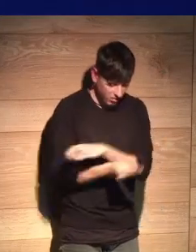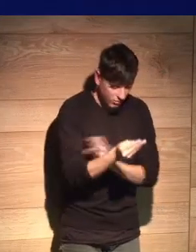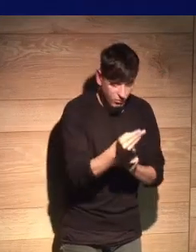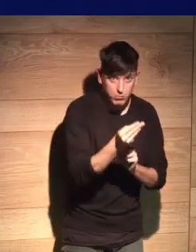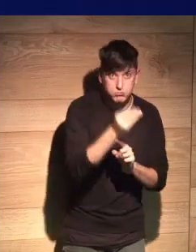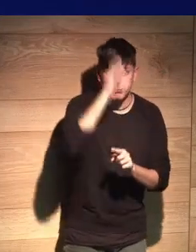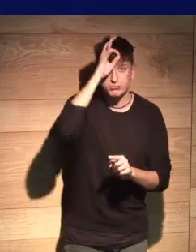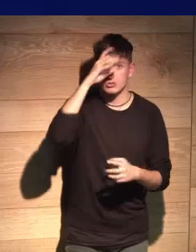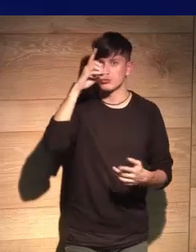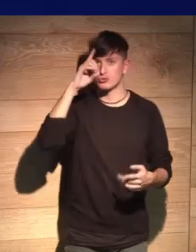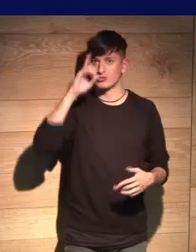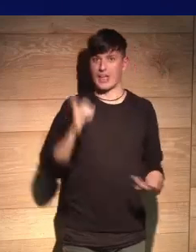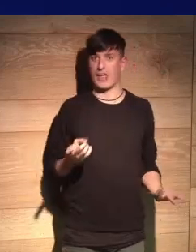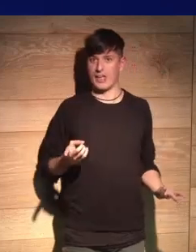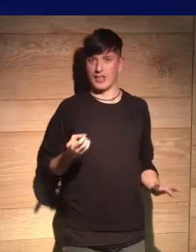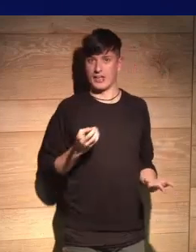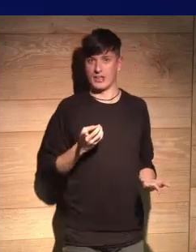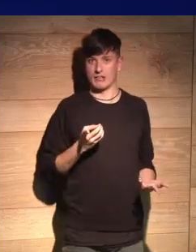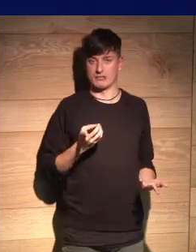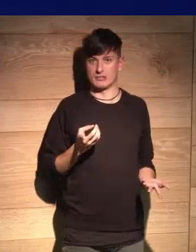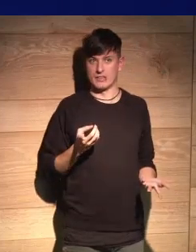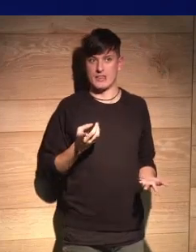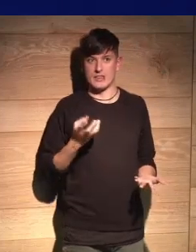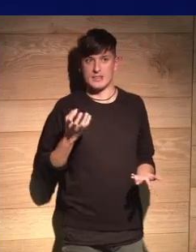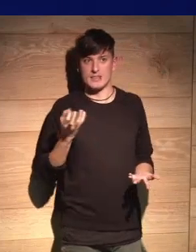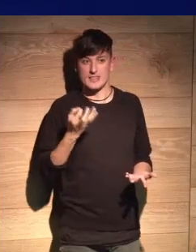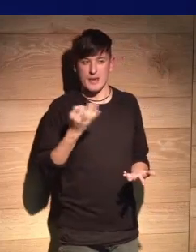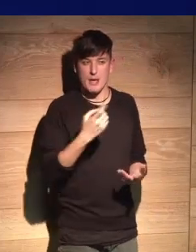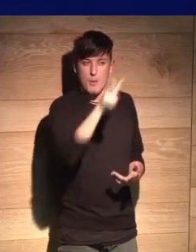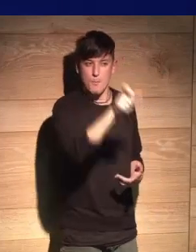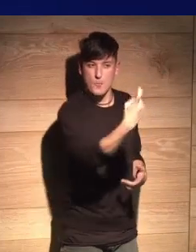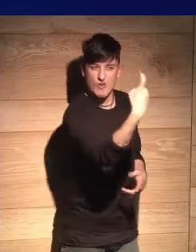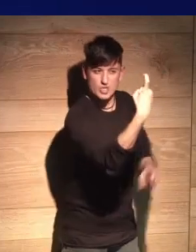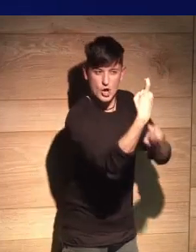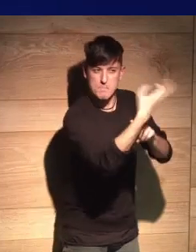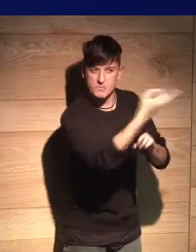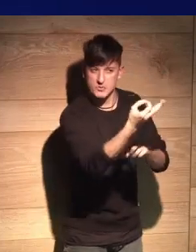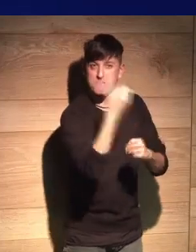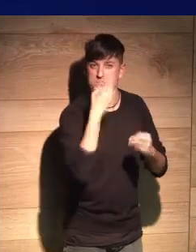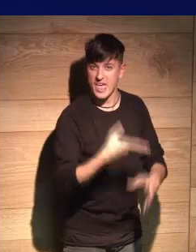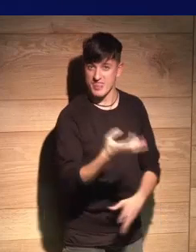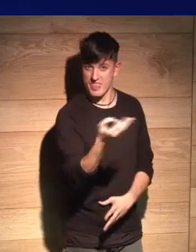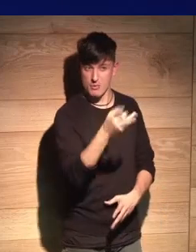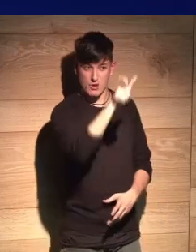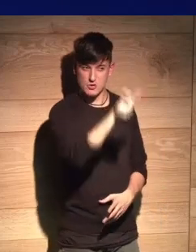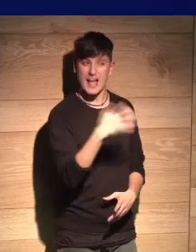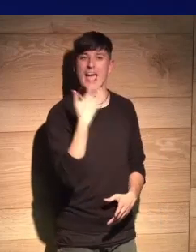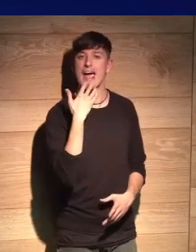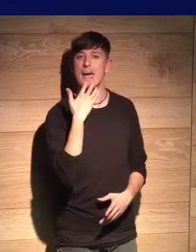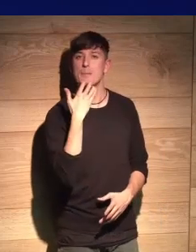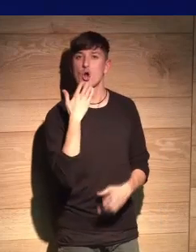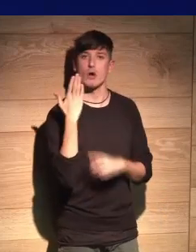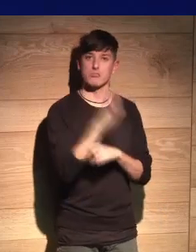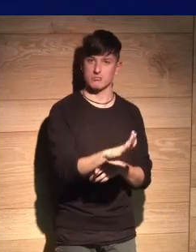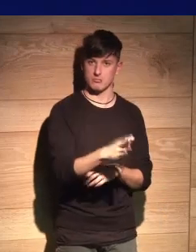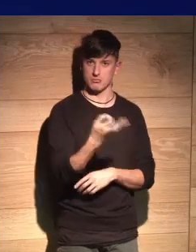nobody is born knowing everything, and you have to look at, to be right when you choose a mentor, you have to look at somebody